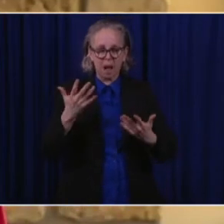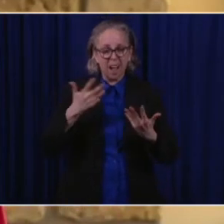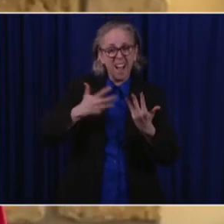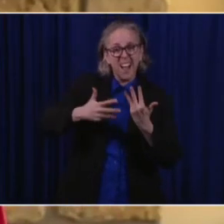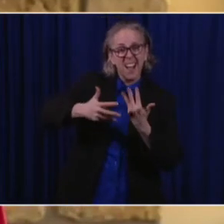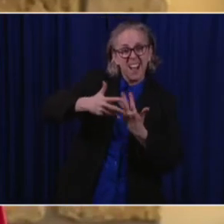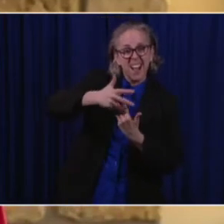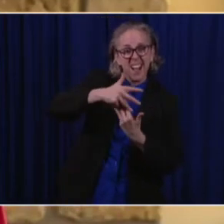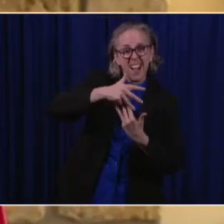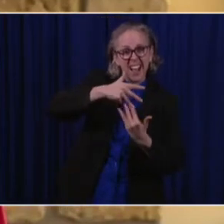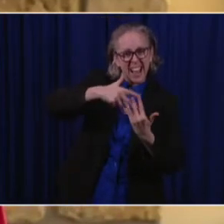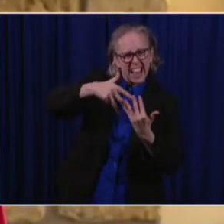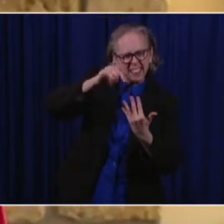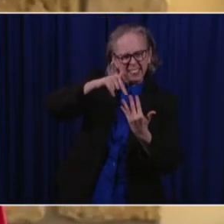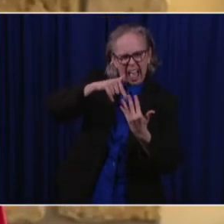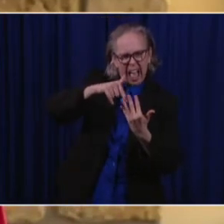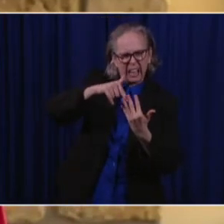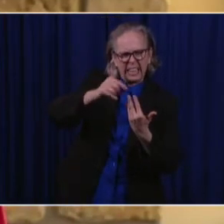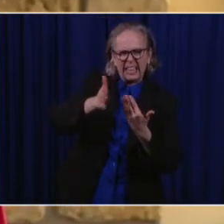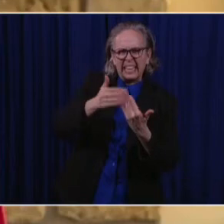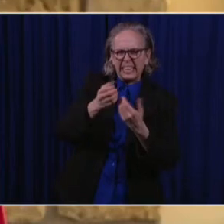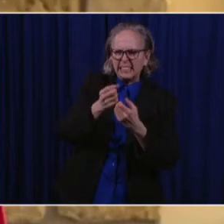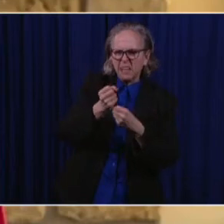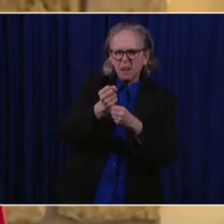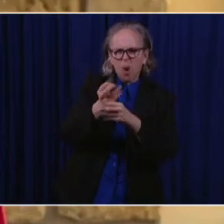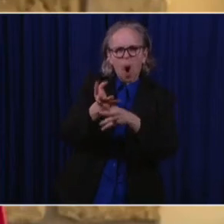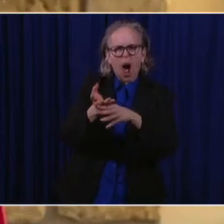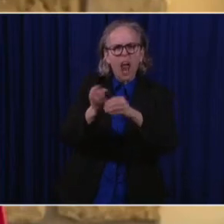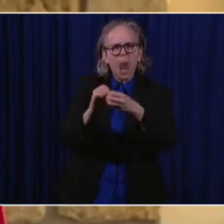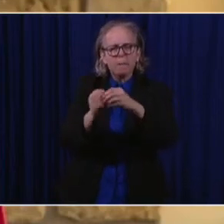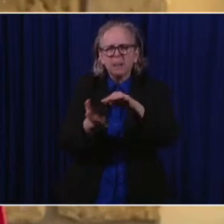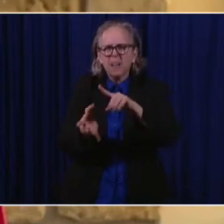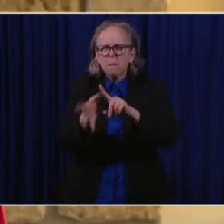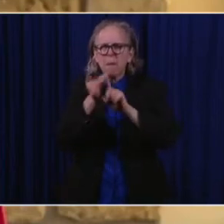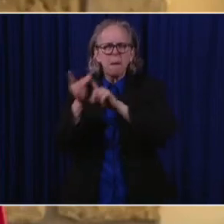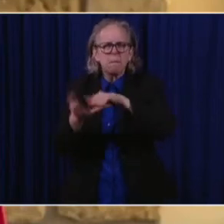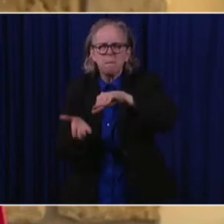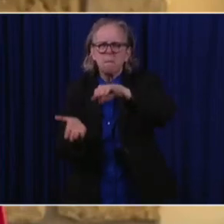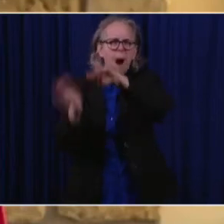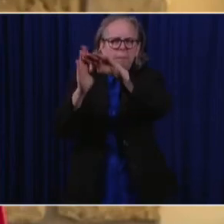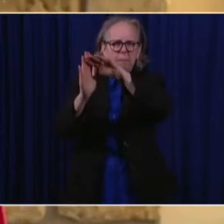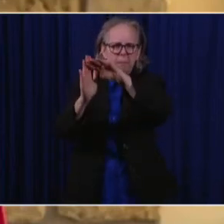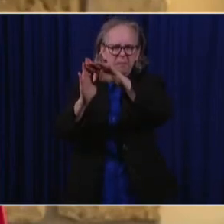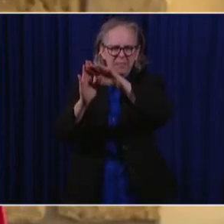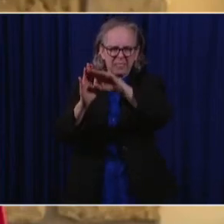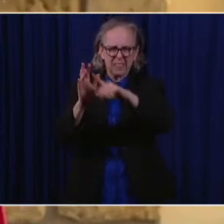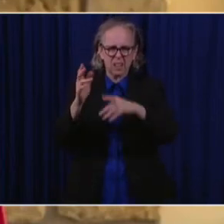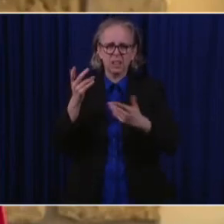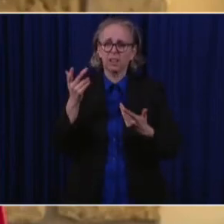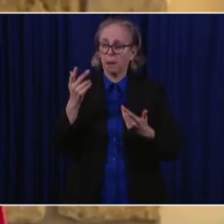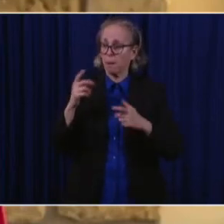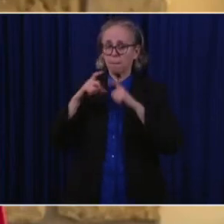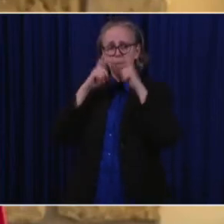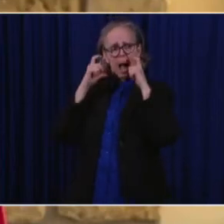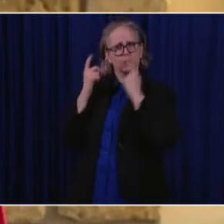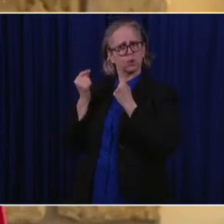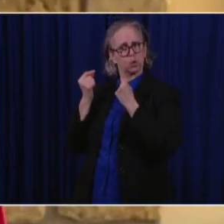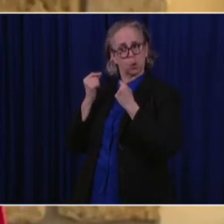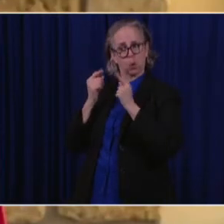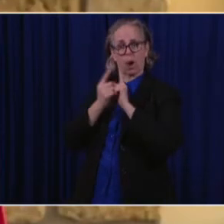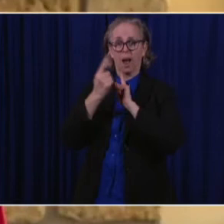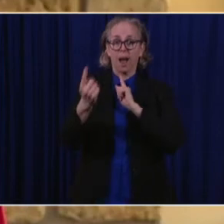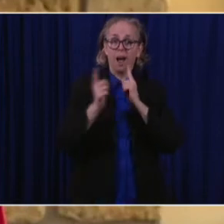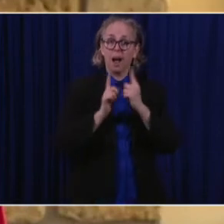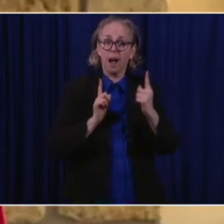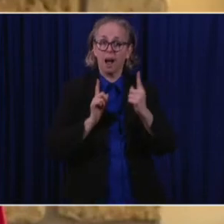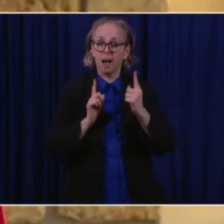rate of infection. Now, we know you can cut that down with wearing a mask, and there are other things that you can do to mitigate that. But if people are not coming together,